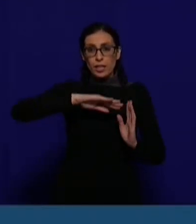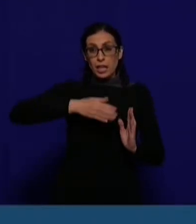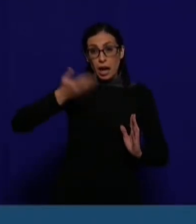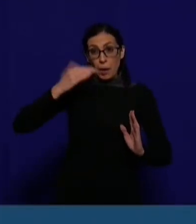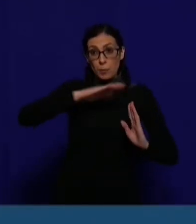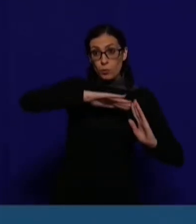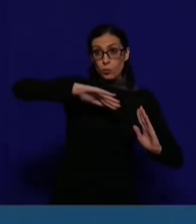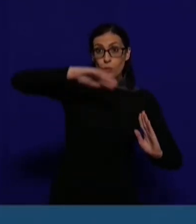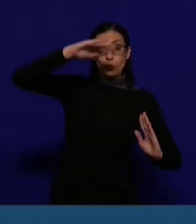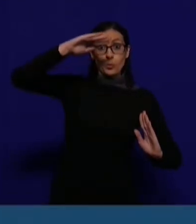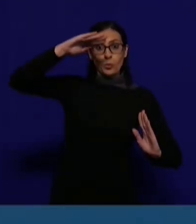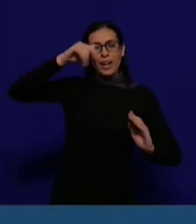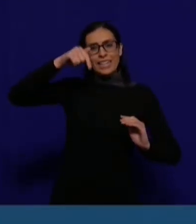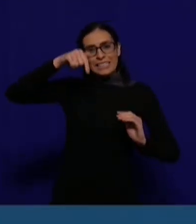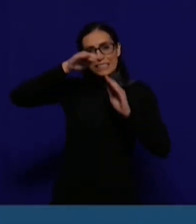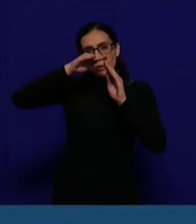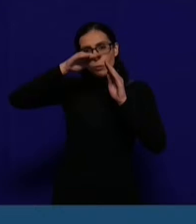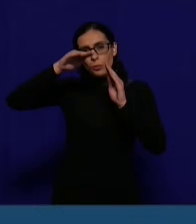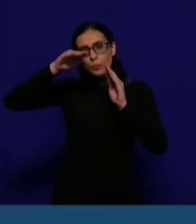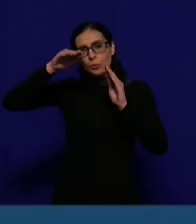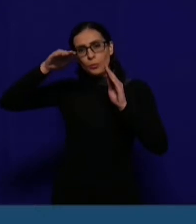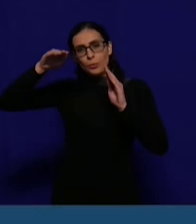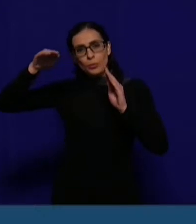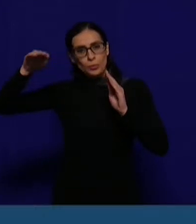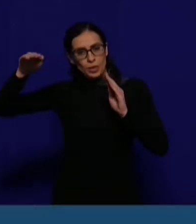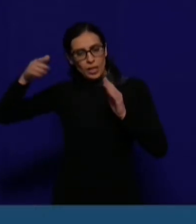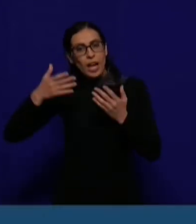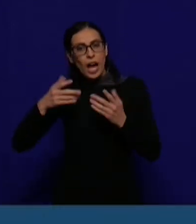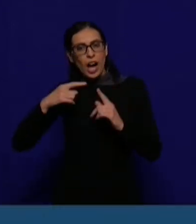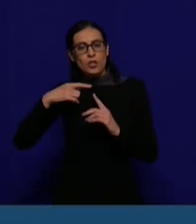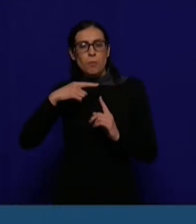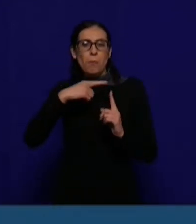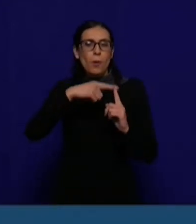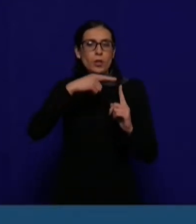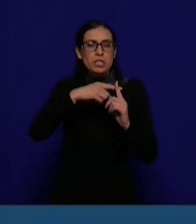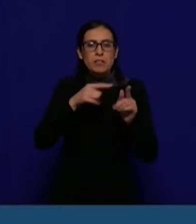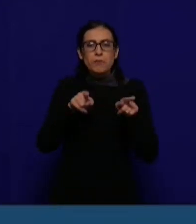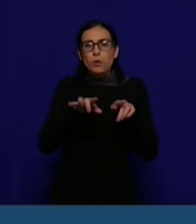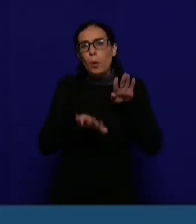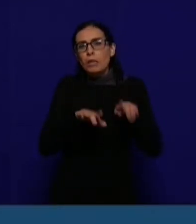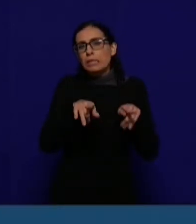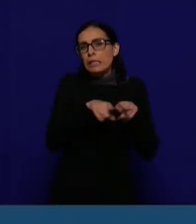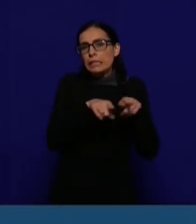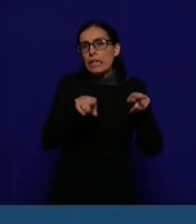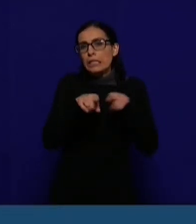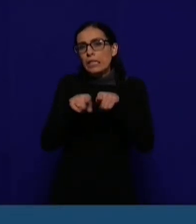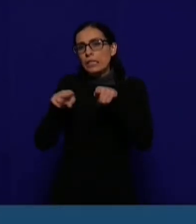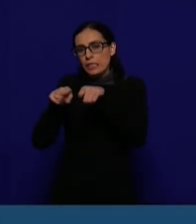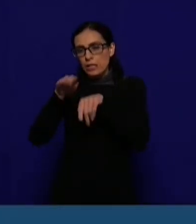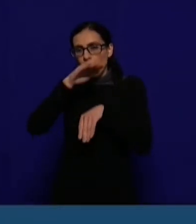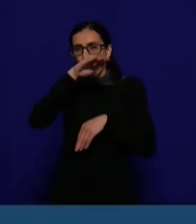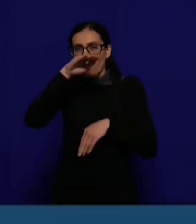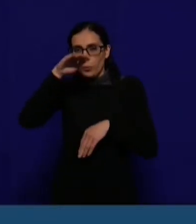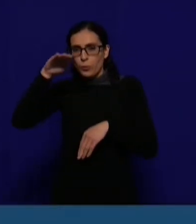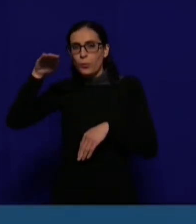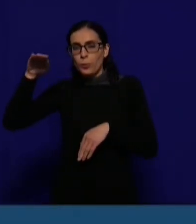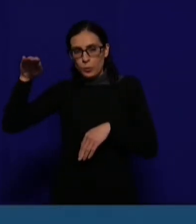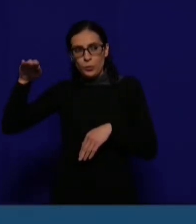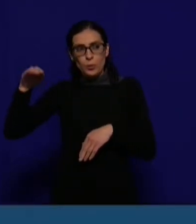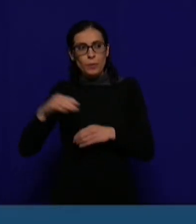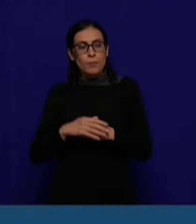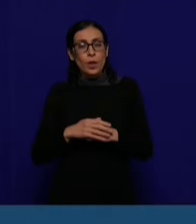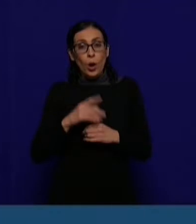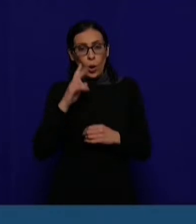l fuq issa qiegħed ikun platoj, jiġifieri il-numru ta' każijiet qegħdin ikunu stabbli. U rajtu il-xejra li